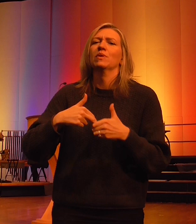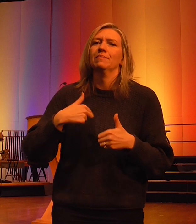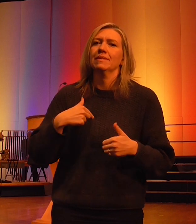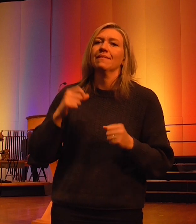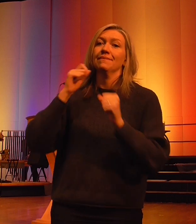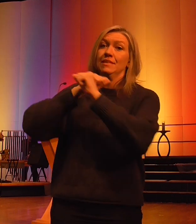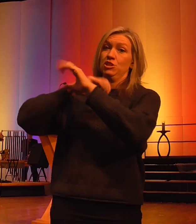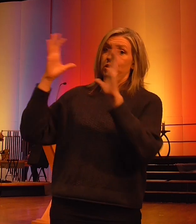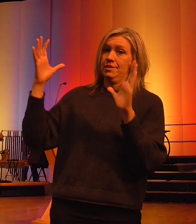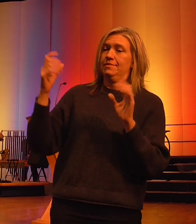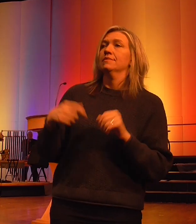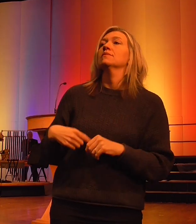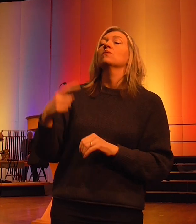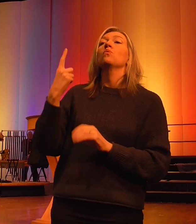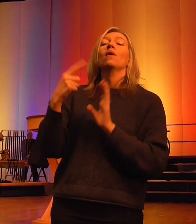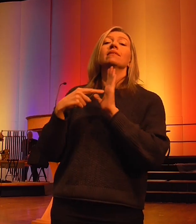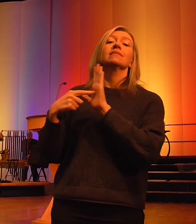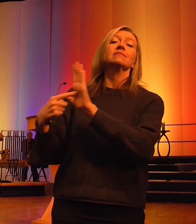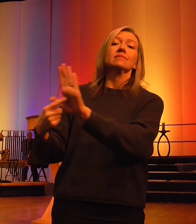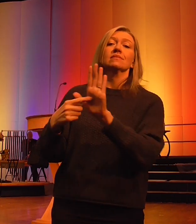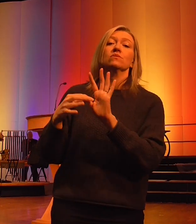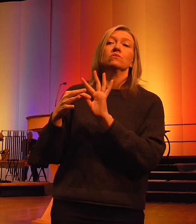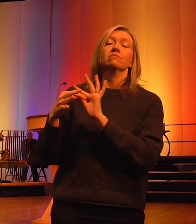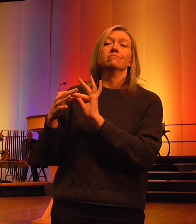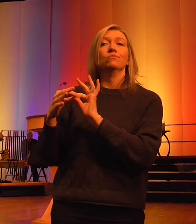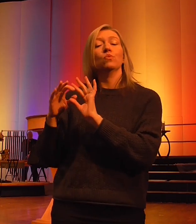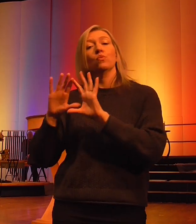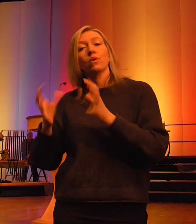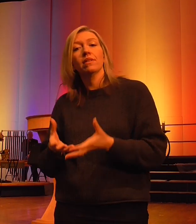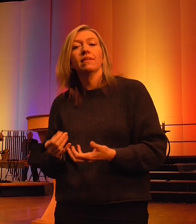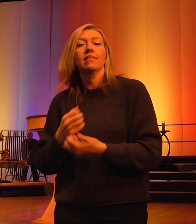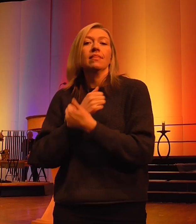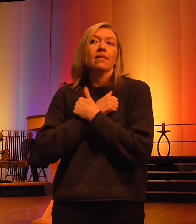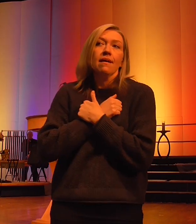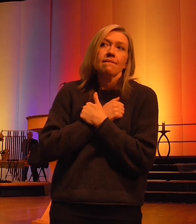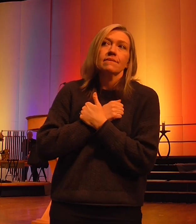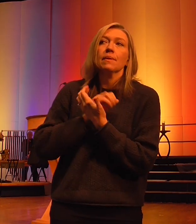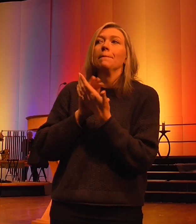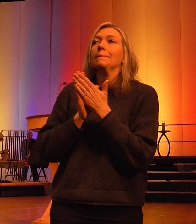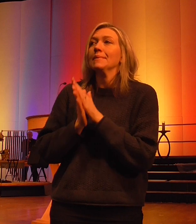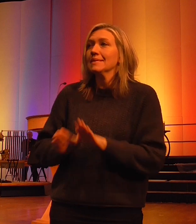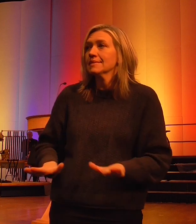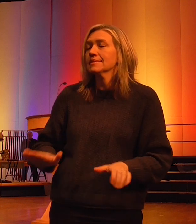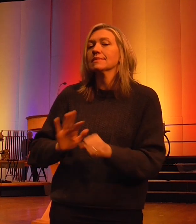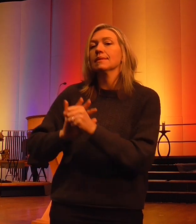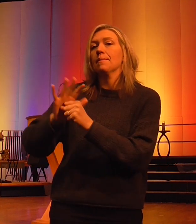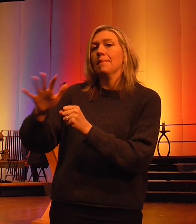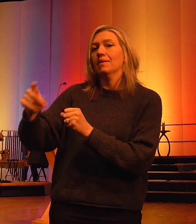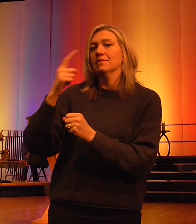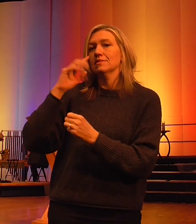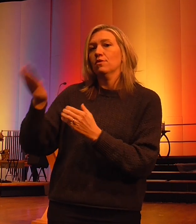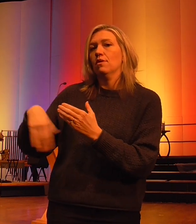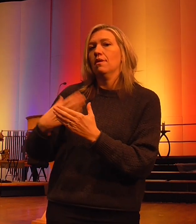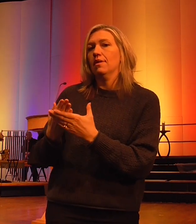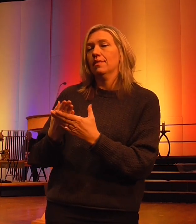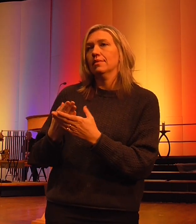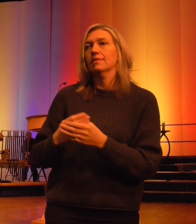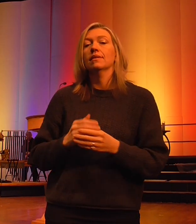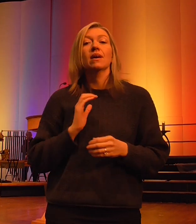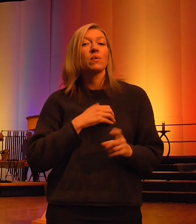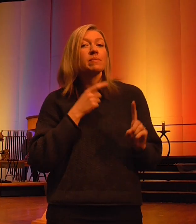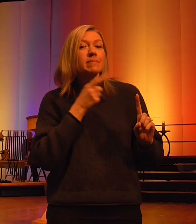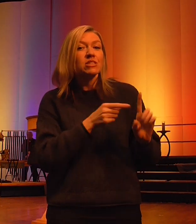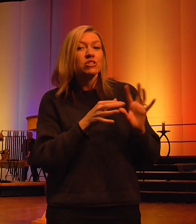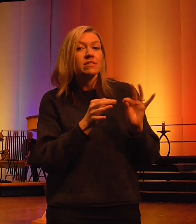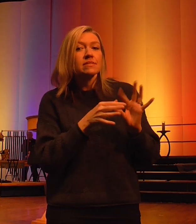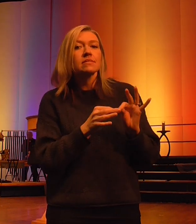our vision. Oneness revealed. A world of love, peace, and abundance for all. And our